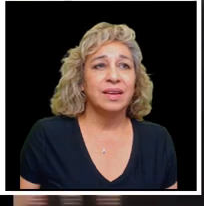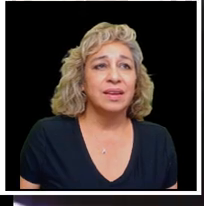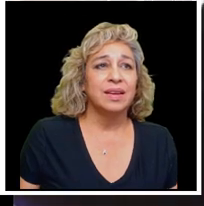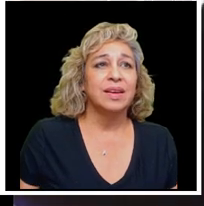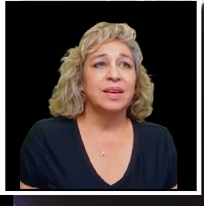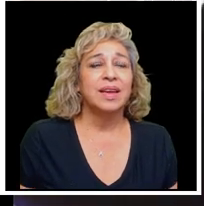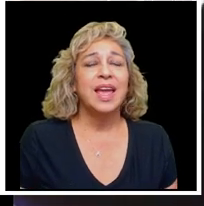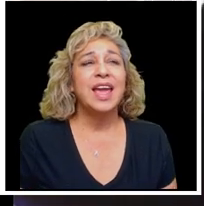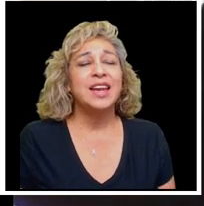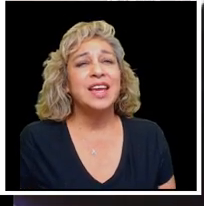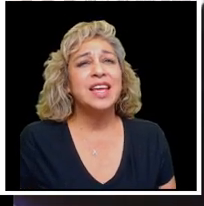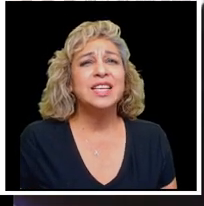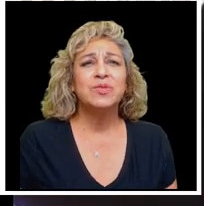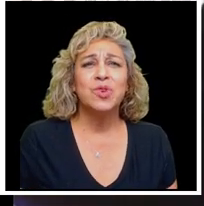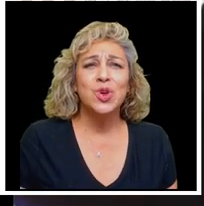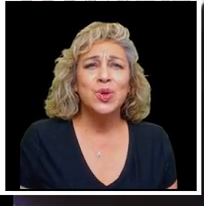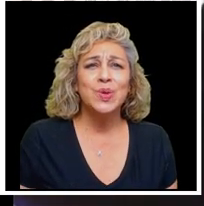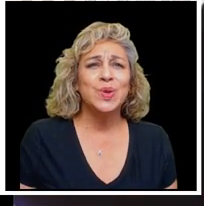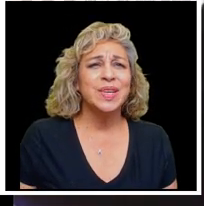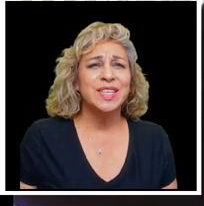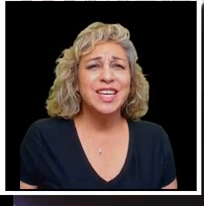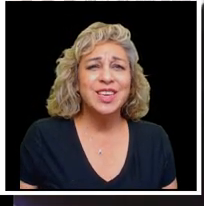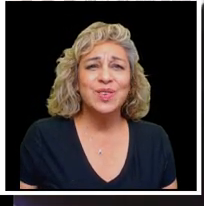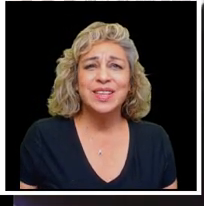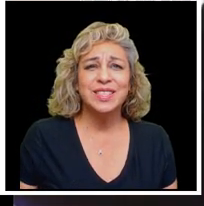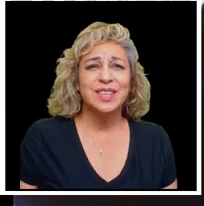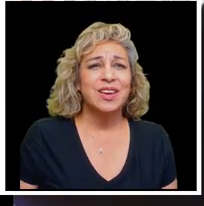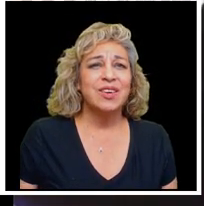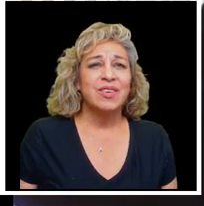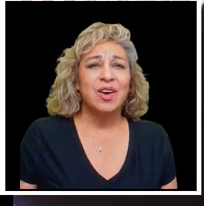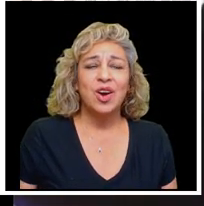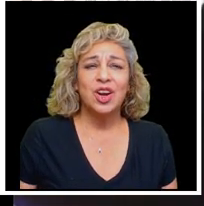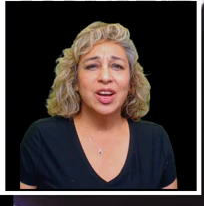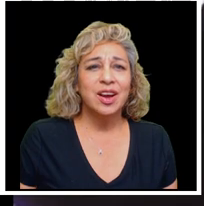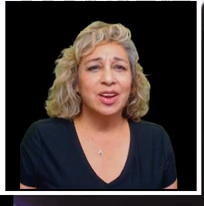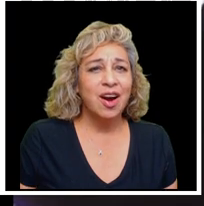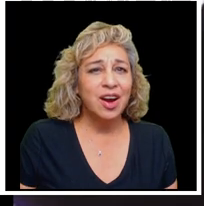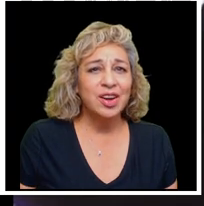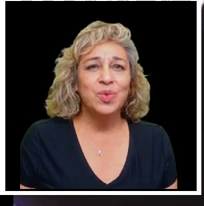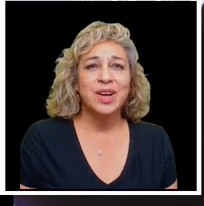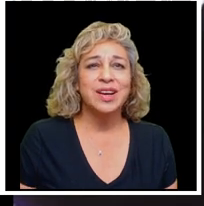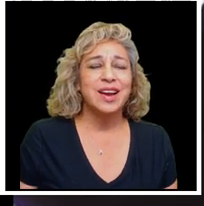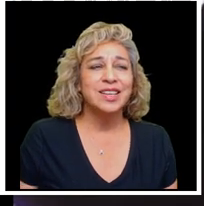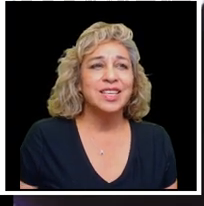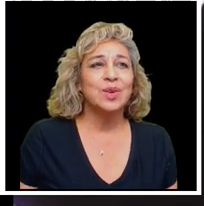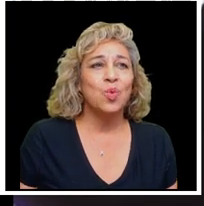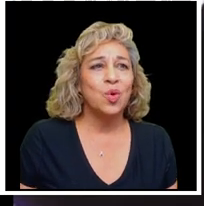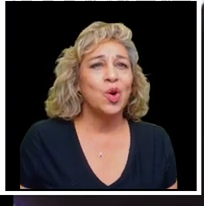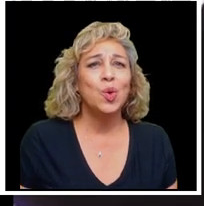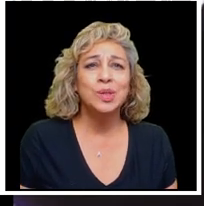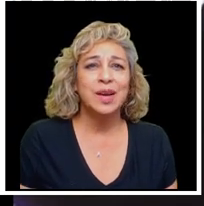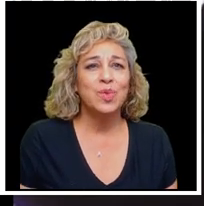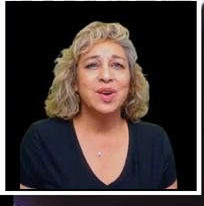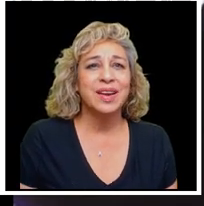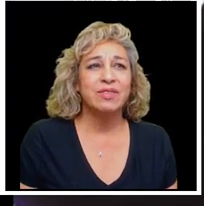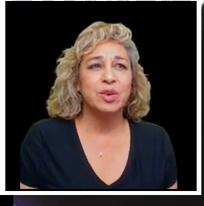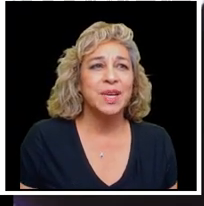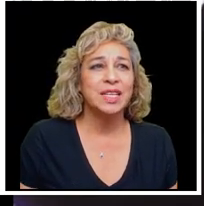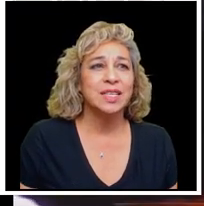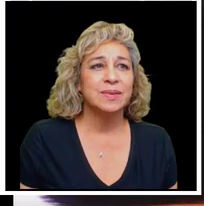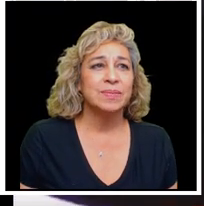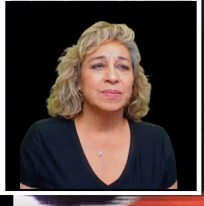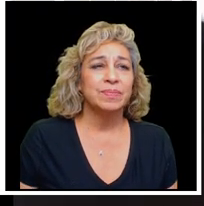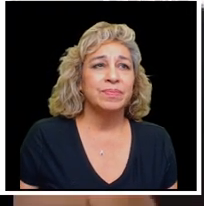and it is for you to continue this onward until the whole time we're in